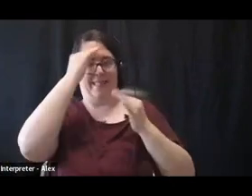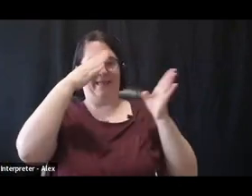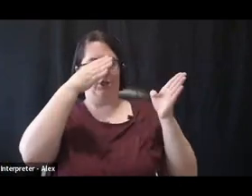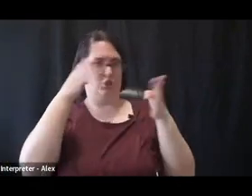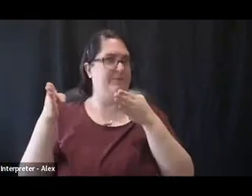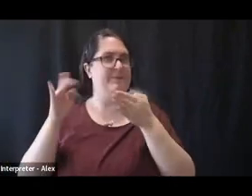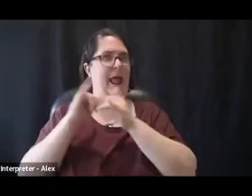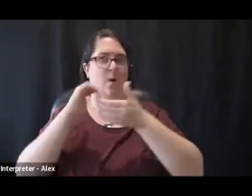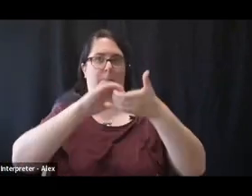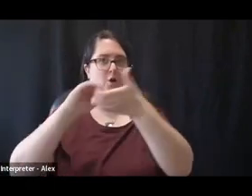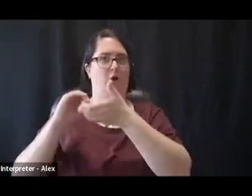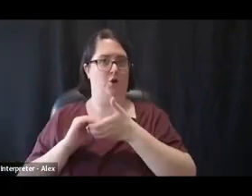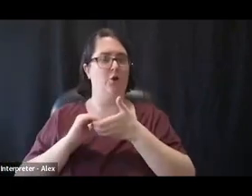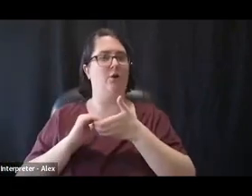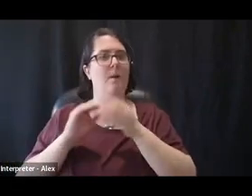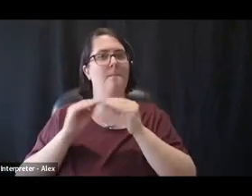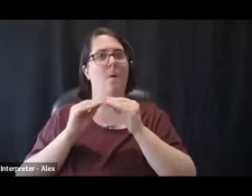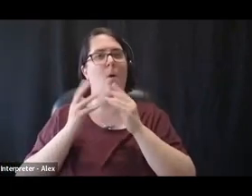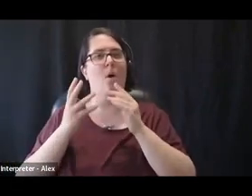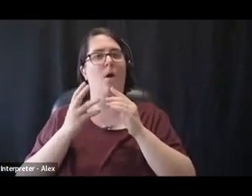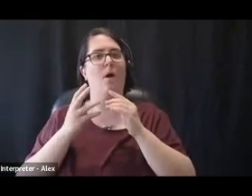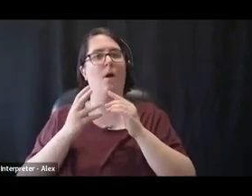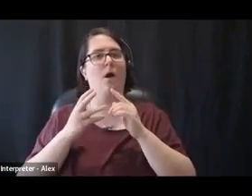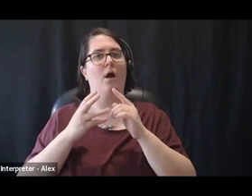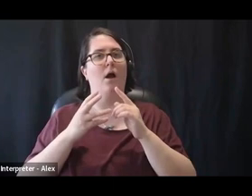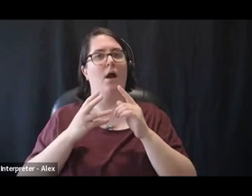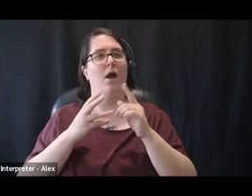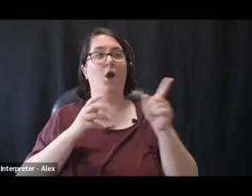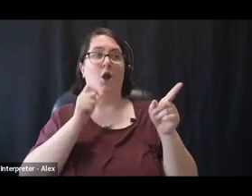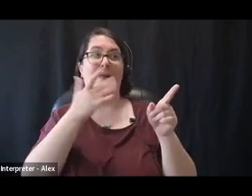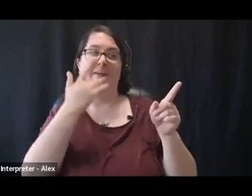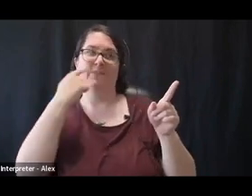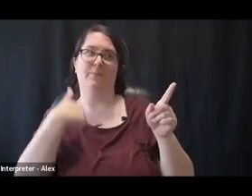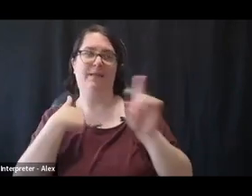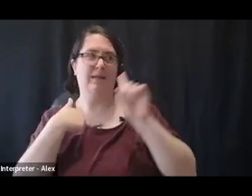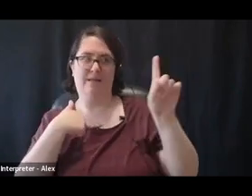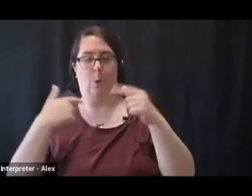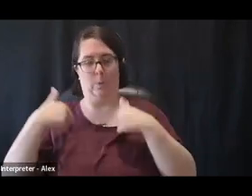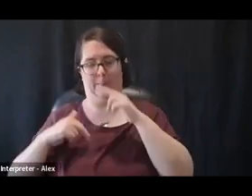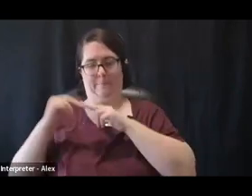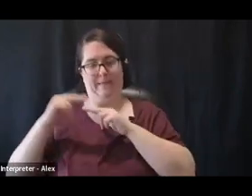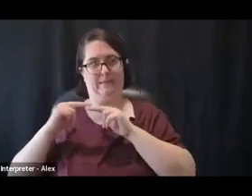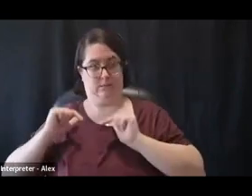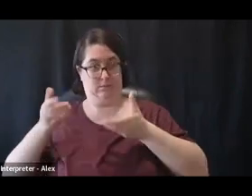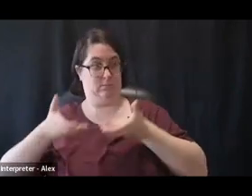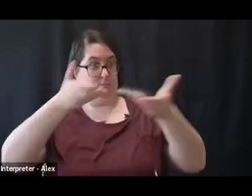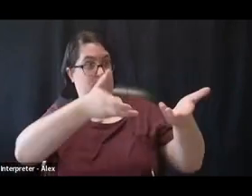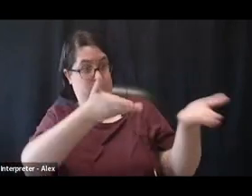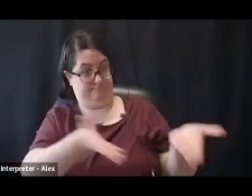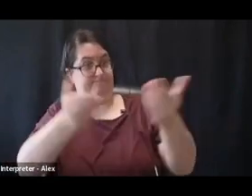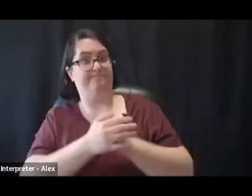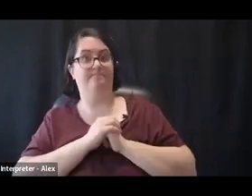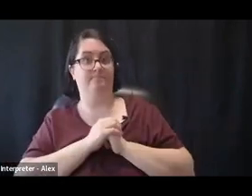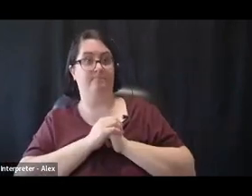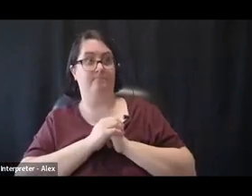we're partnering. I'm shifting towards, like, you're not a partner and you're doing me a favor. It's like, we built this thing and now it's your responsibility to make